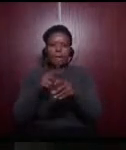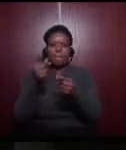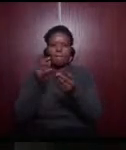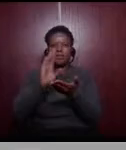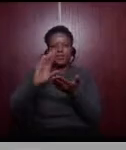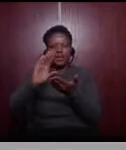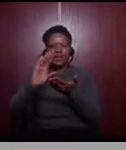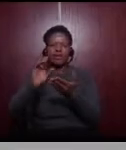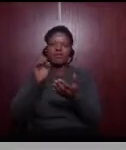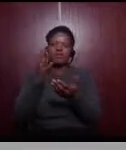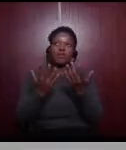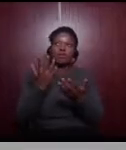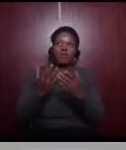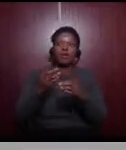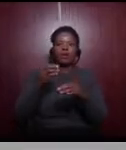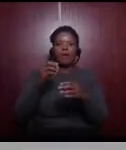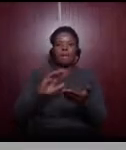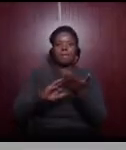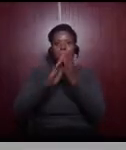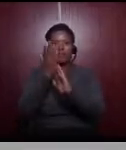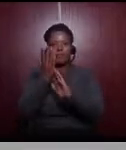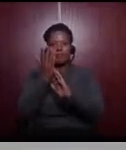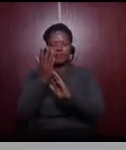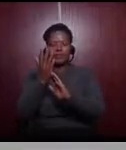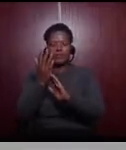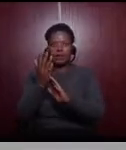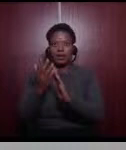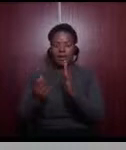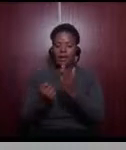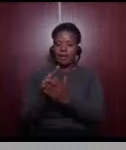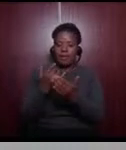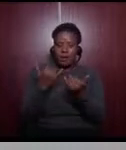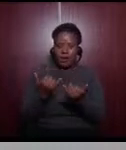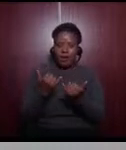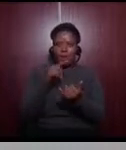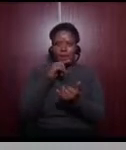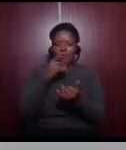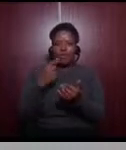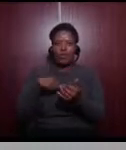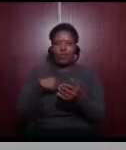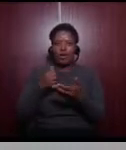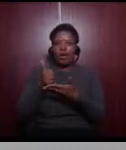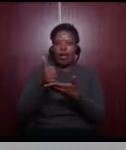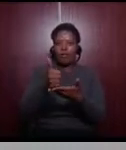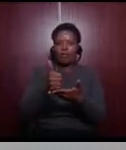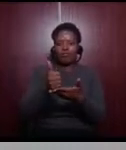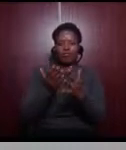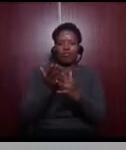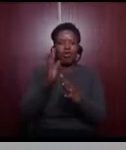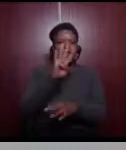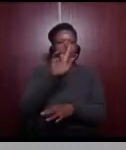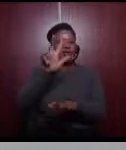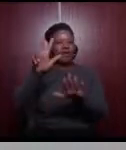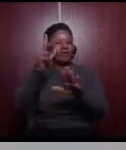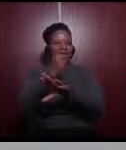disaster now, are we reacting within 48 hours or within specific hours, and